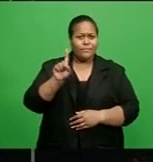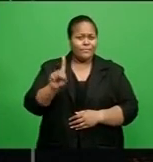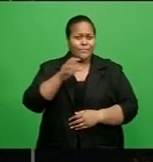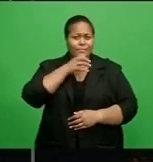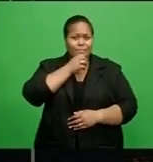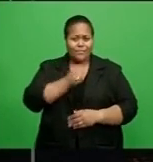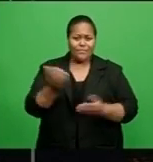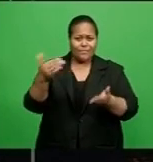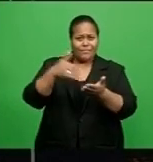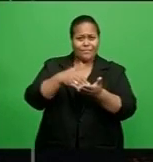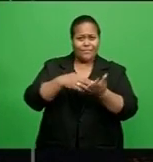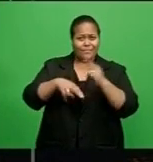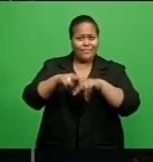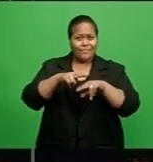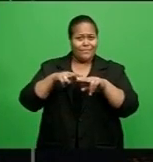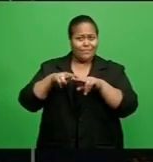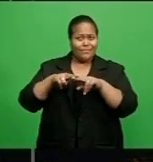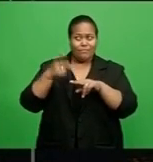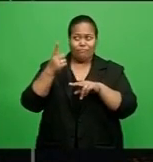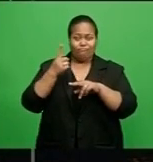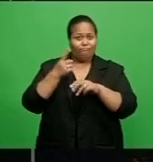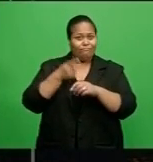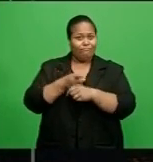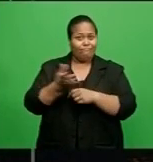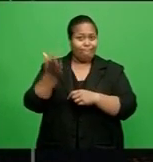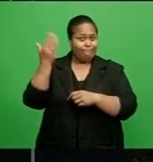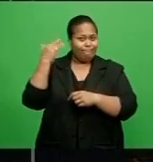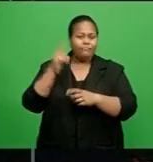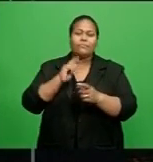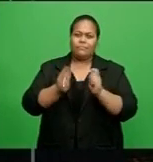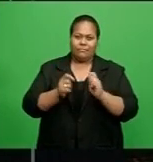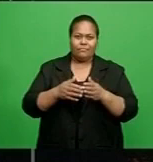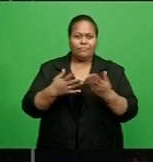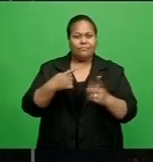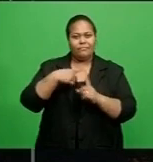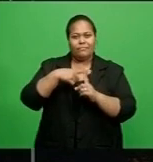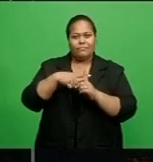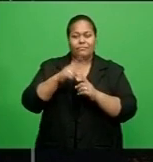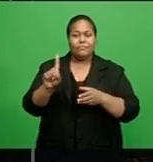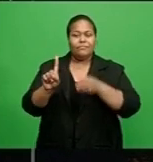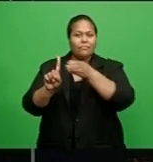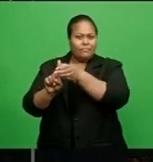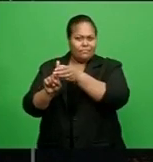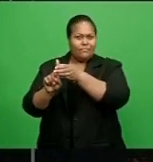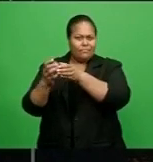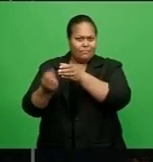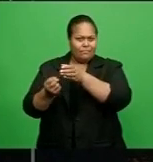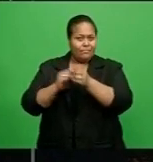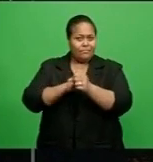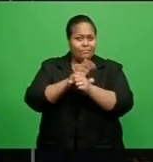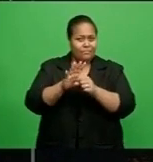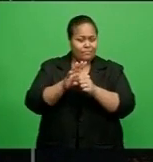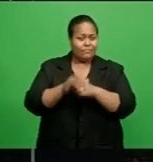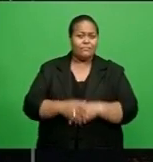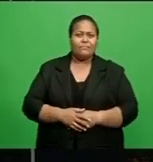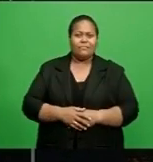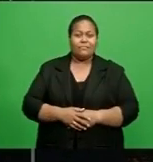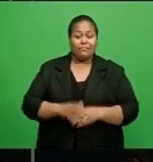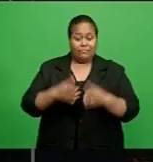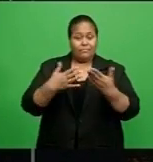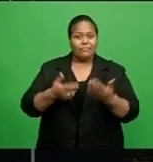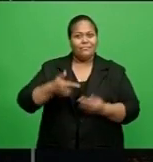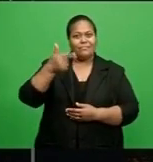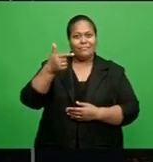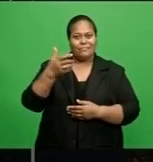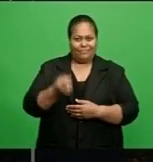a week ago has been tested positive for COVID-19 in quarantine, raising our border quarantine cases to 7. The